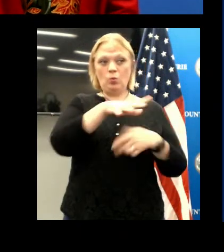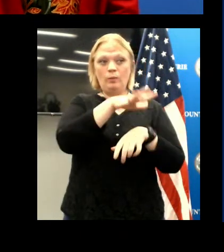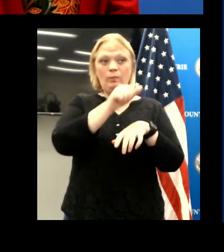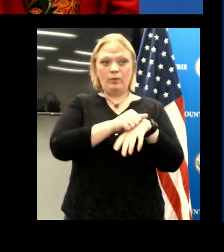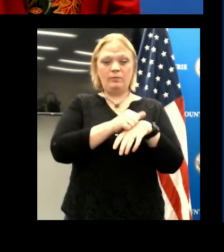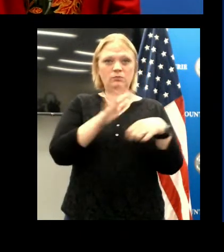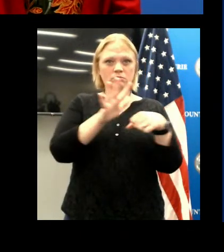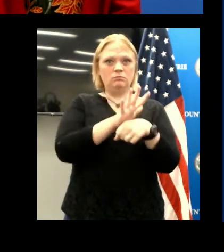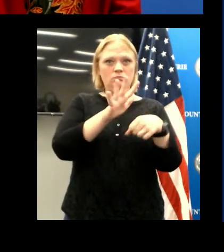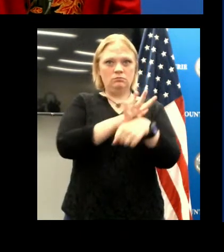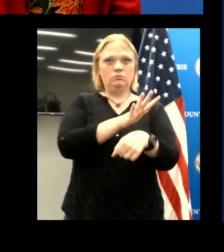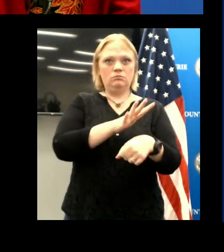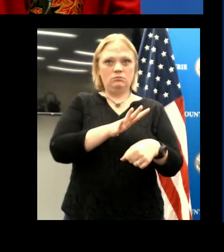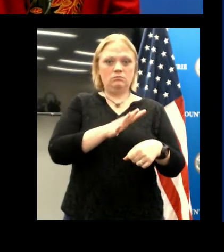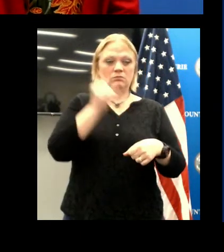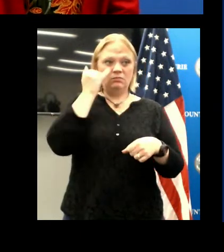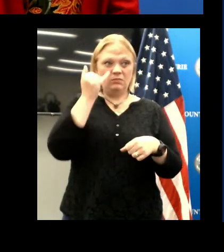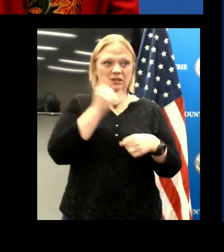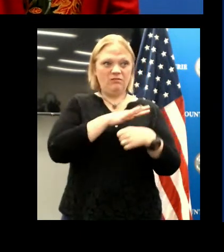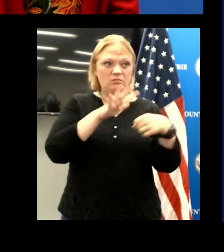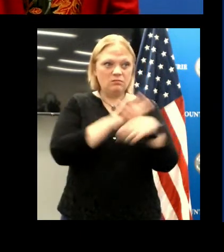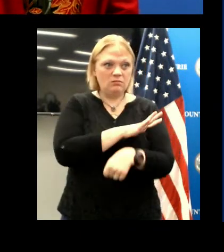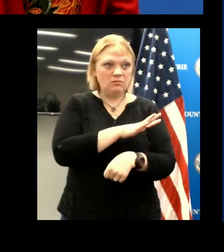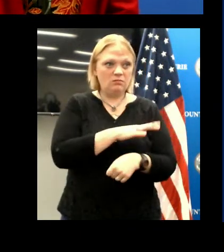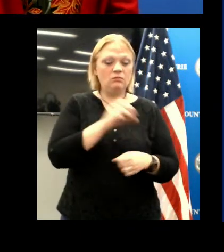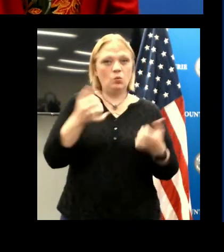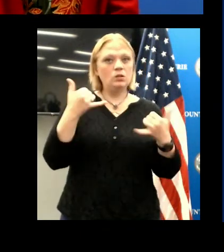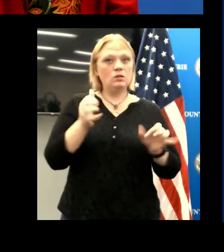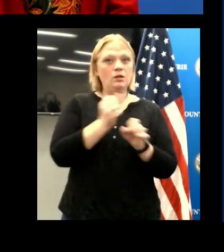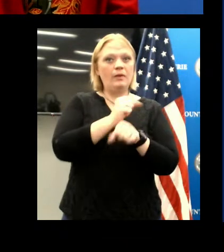are getting booked. If they are booked, you can still